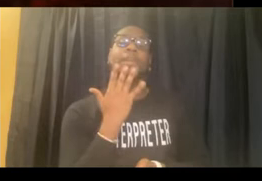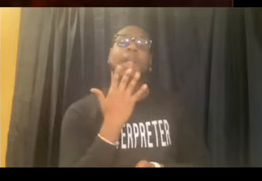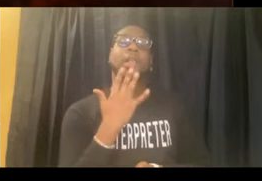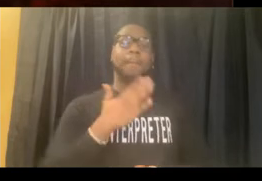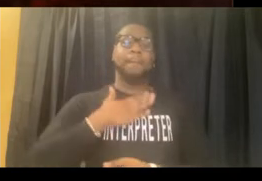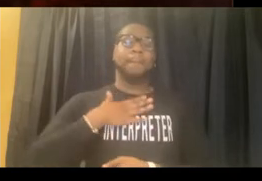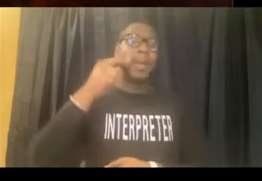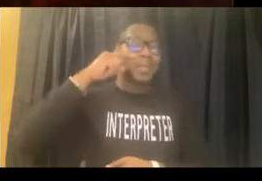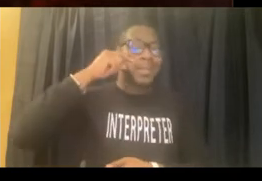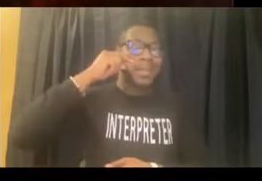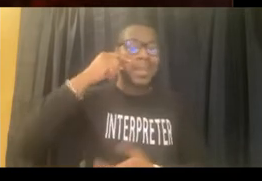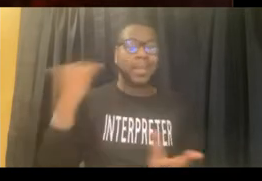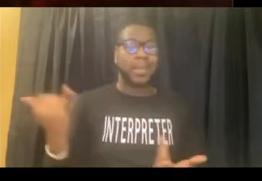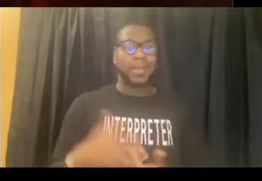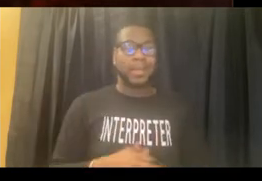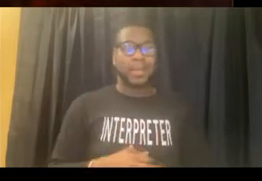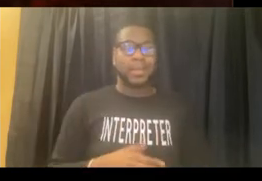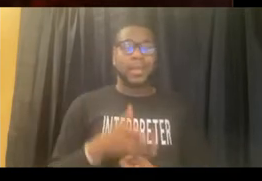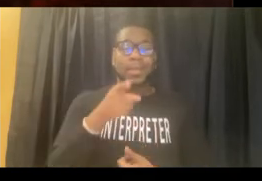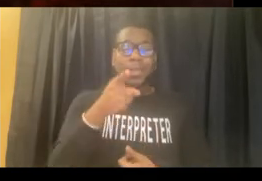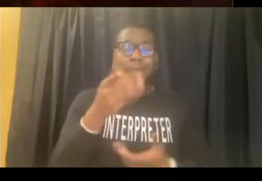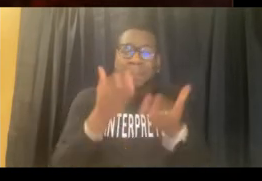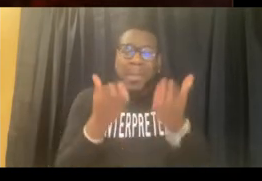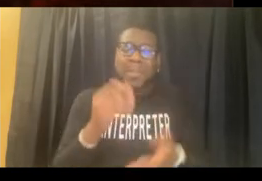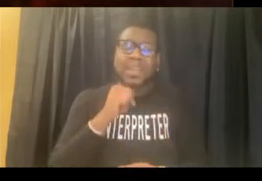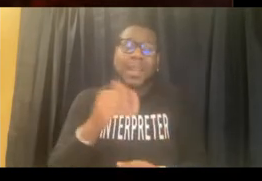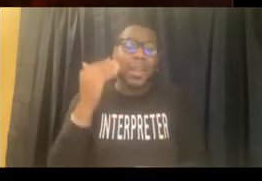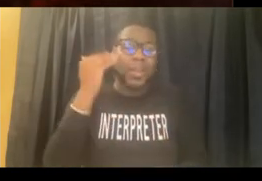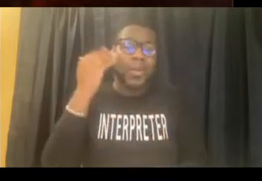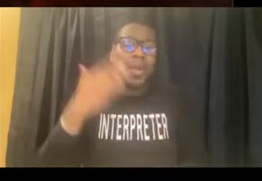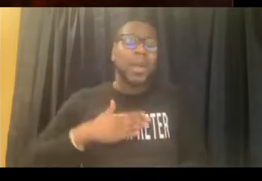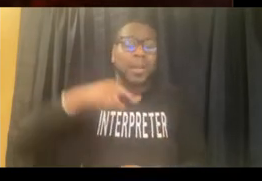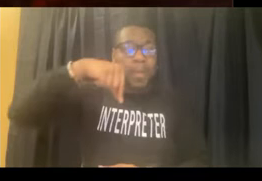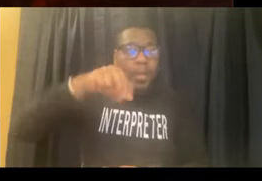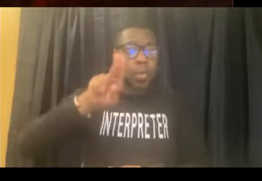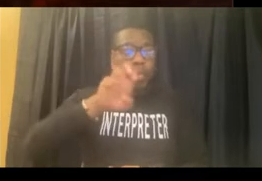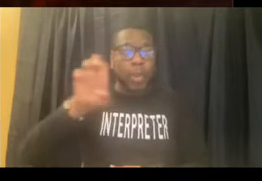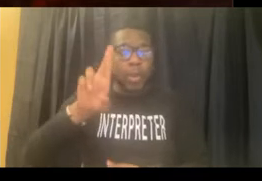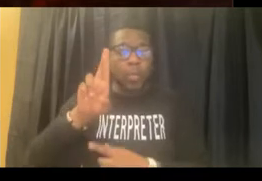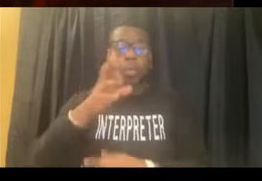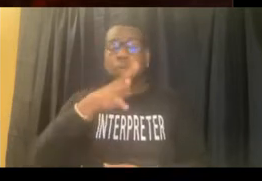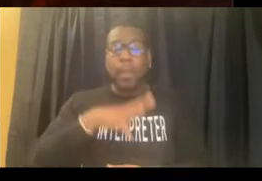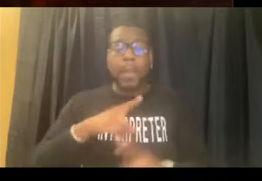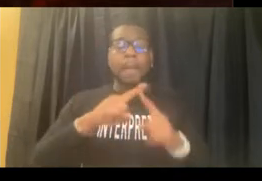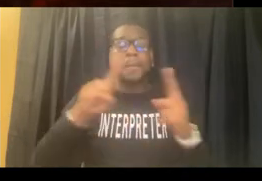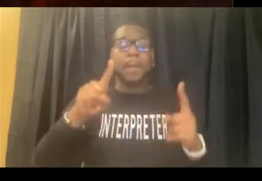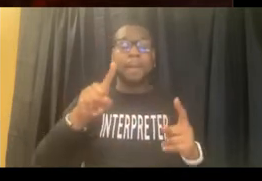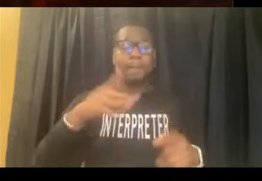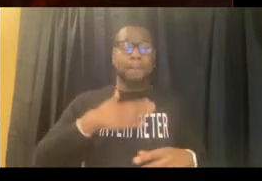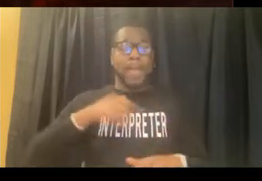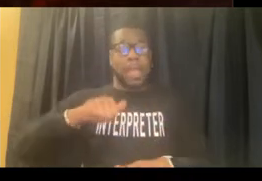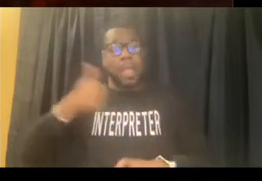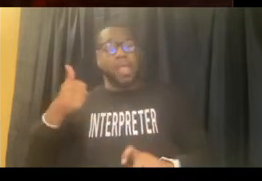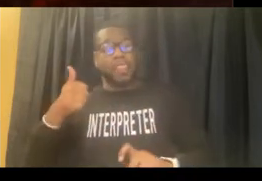Automatically, if I walk out into the world, you wouldn't necessarily know that I'm a queer woman, but my identities intersect. So being able to